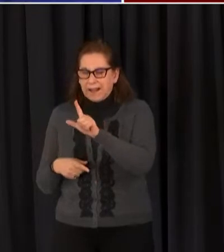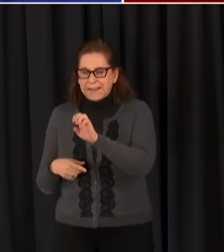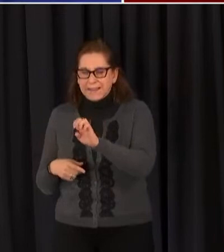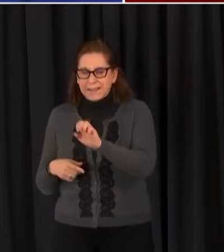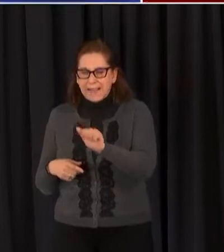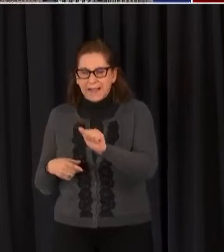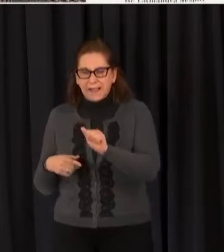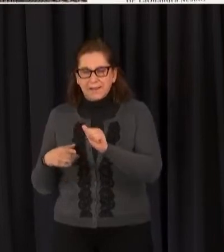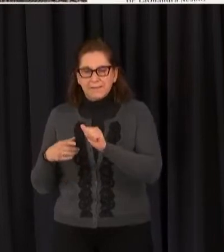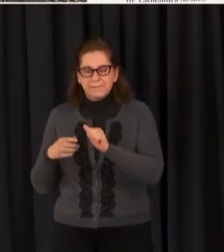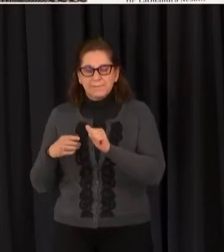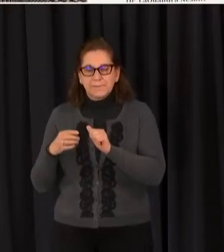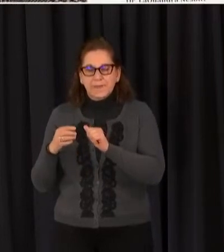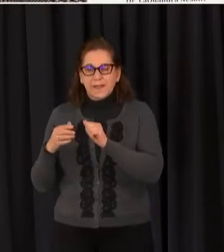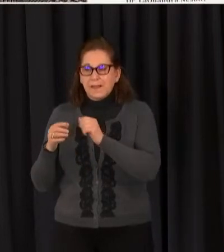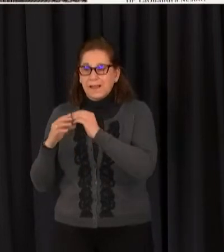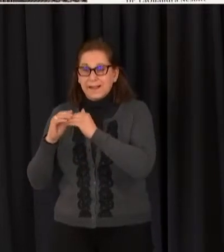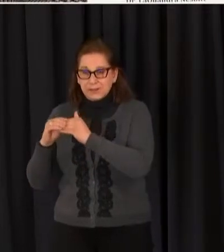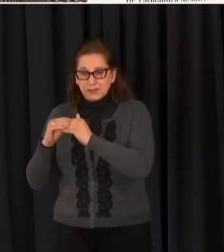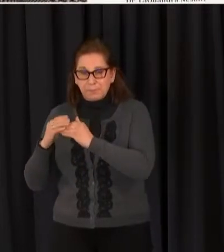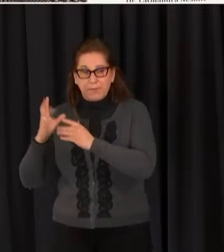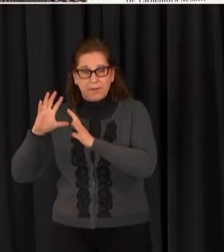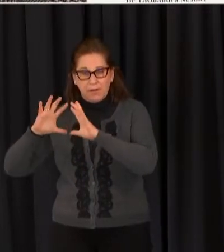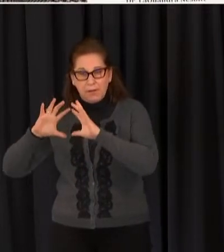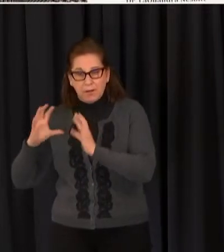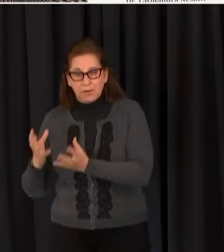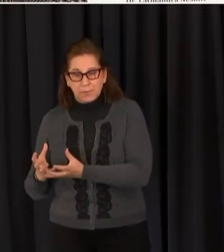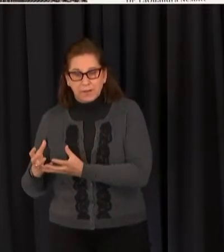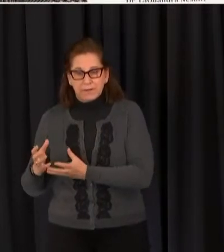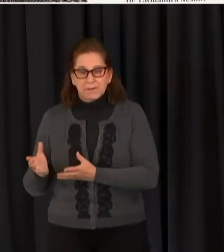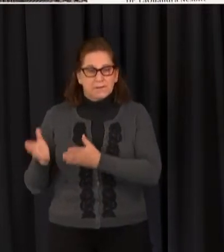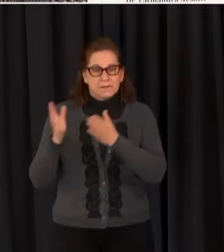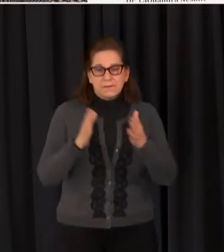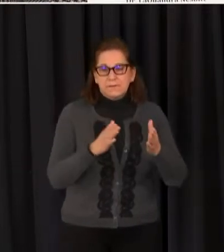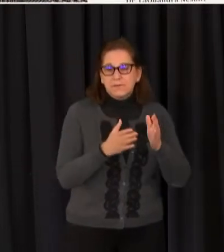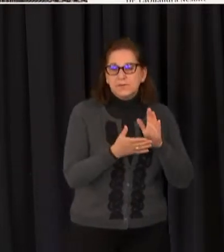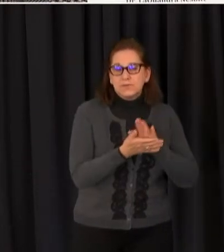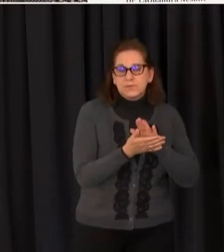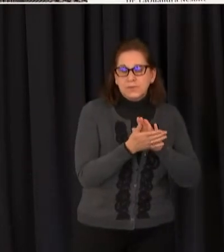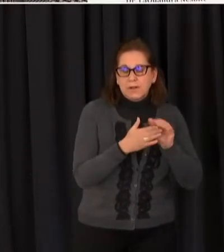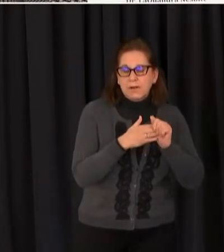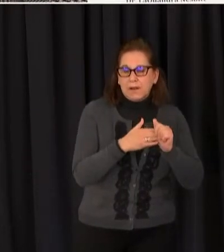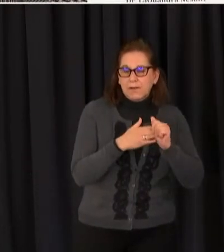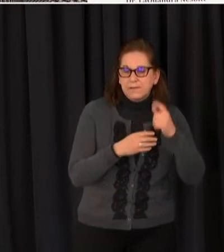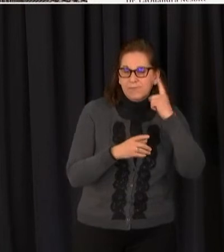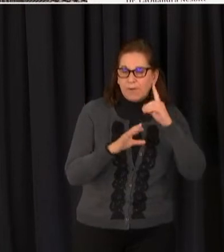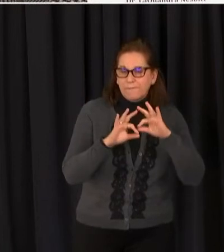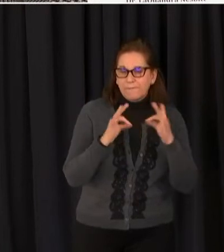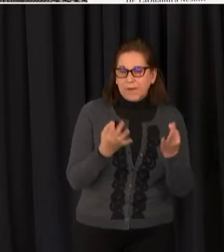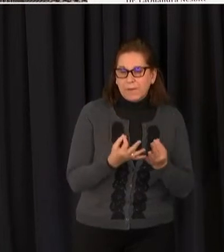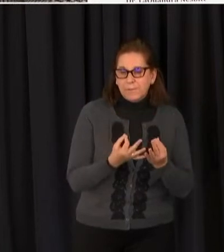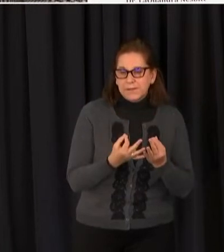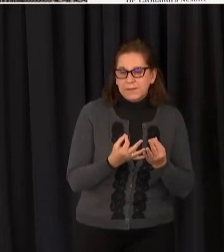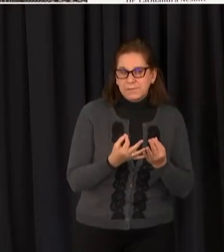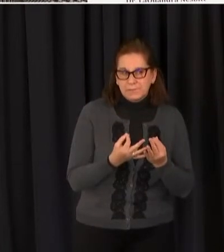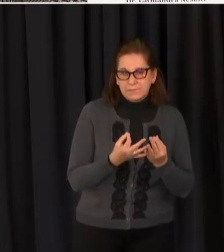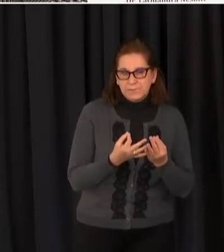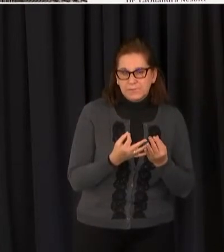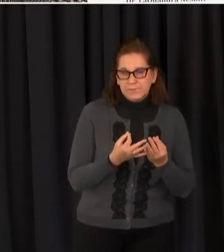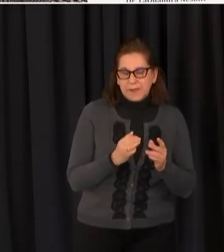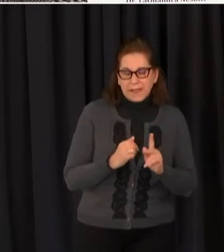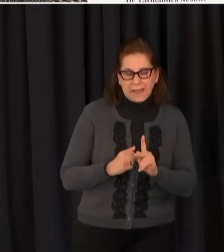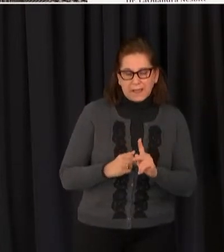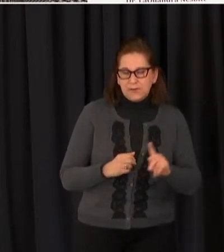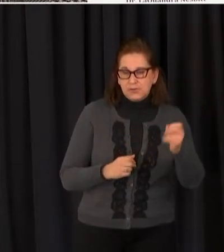school guidance for families of children in K through 12 education. So the combination of those 2 documents really